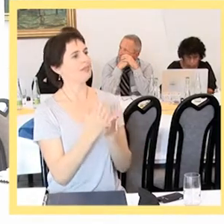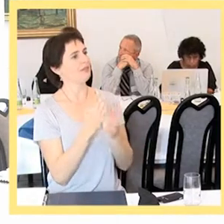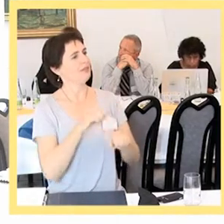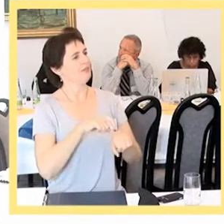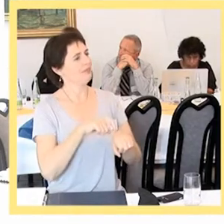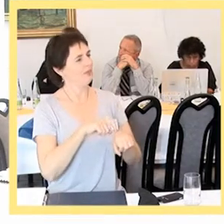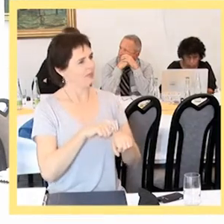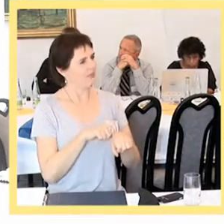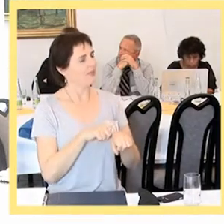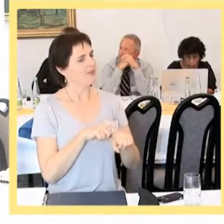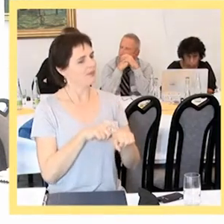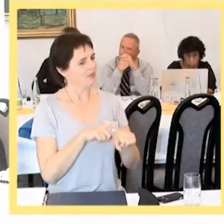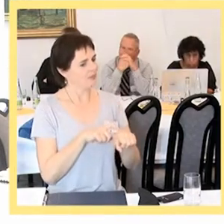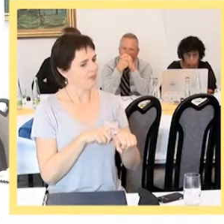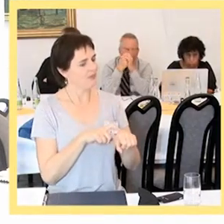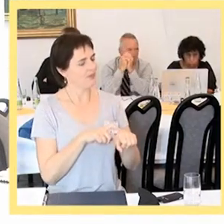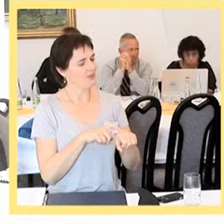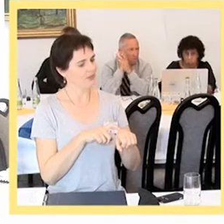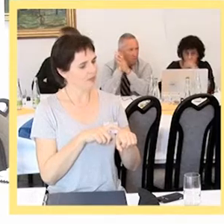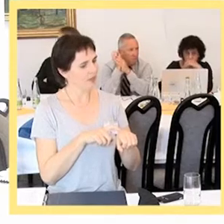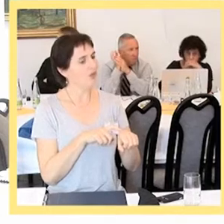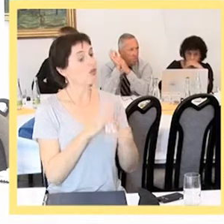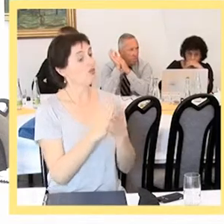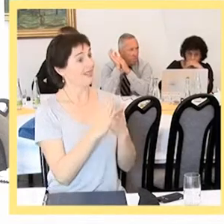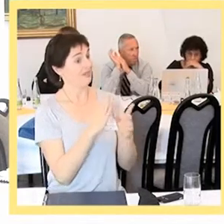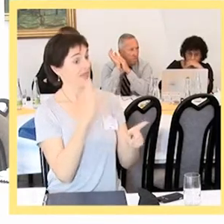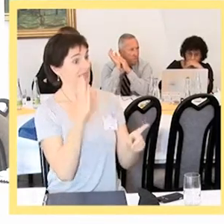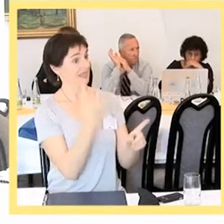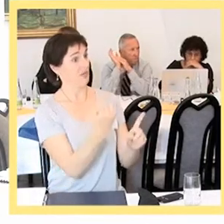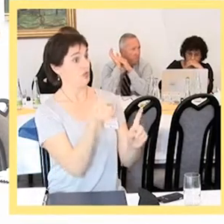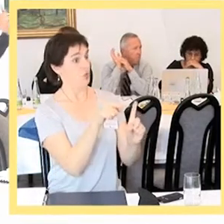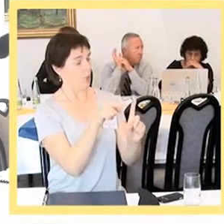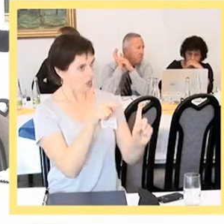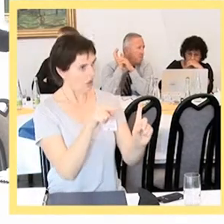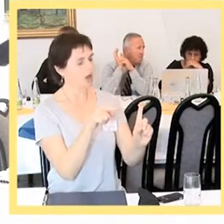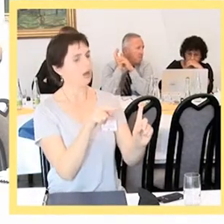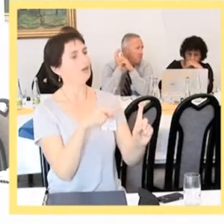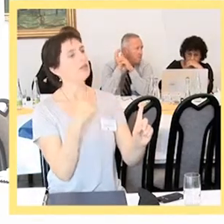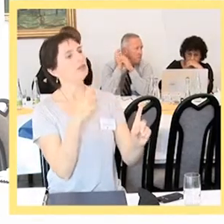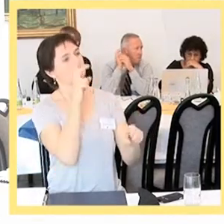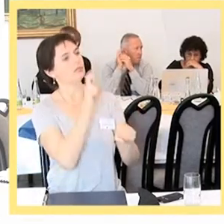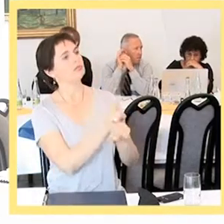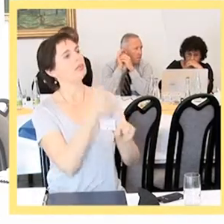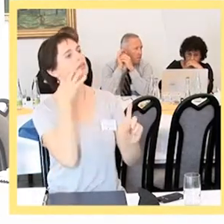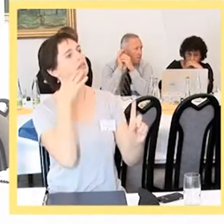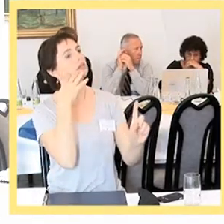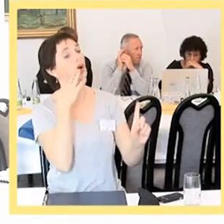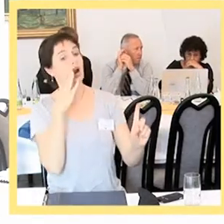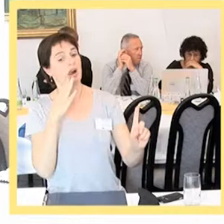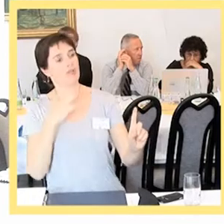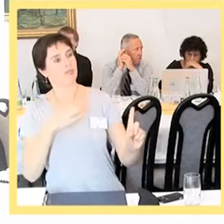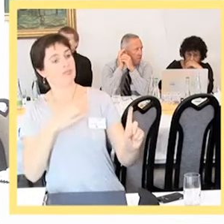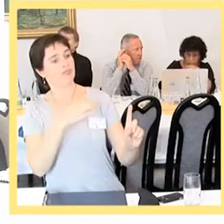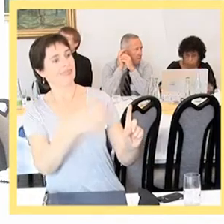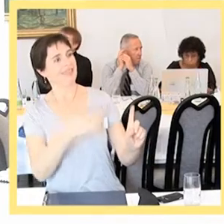this exercise as well. So we could time how long it took for casualties to move through the process. Because for